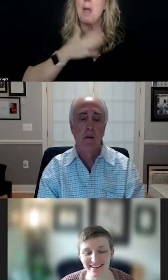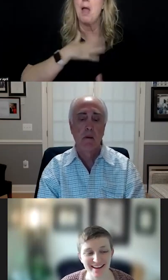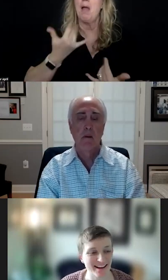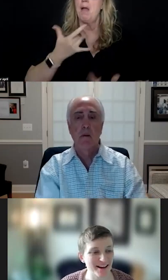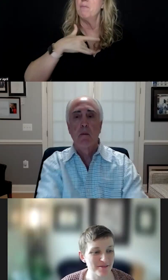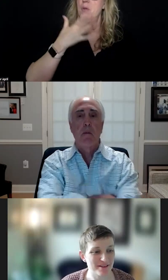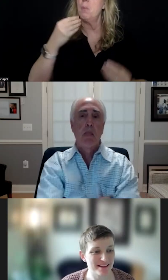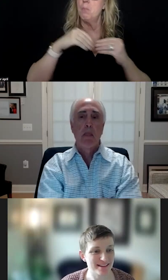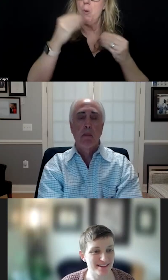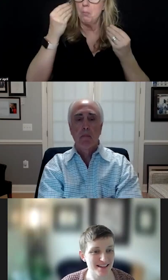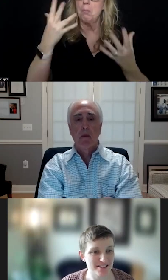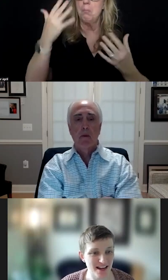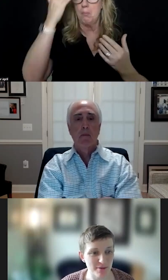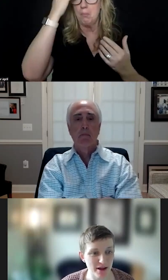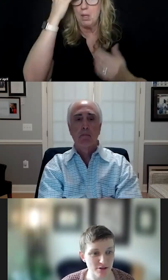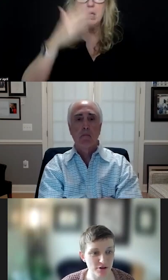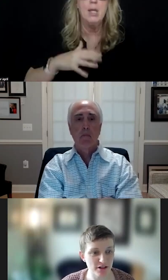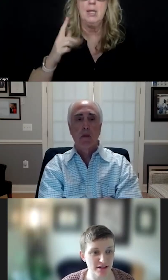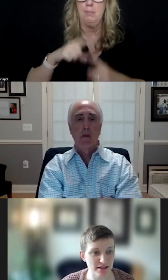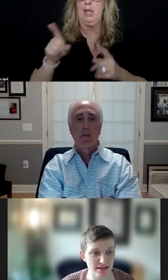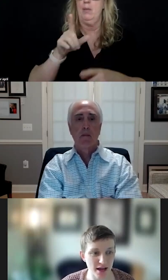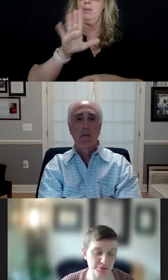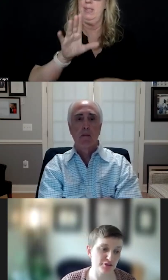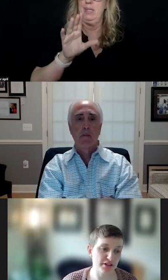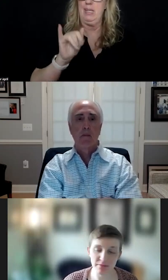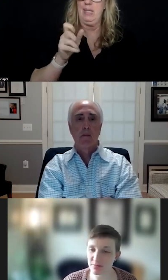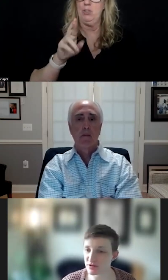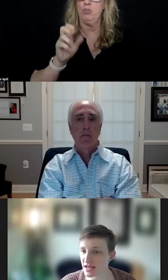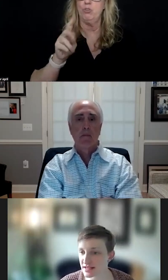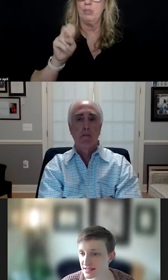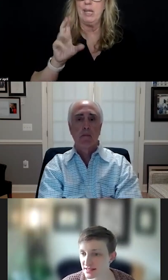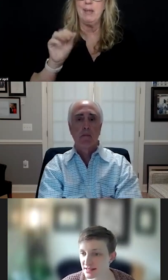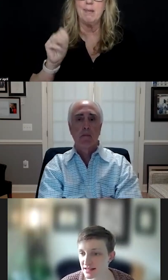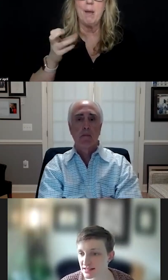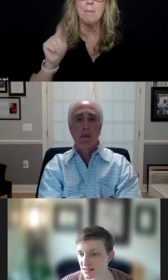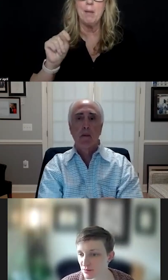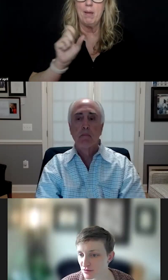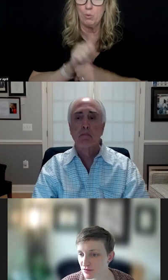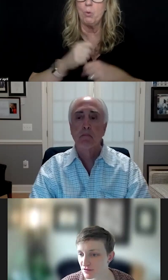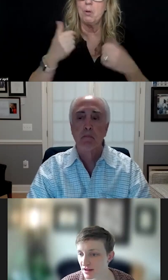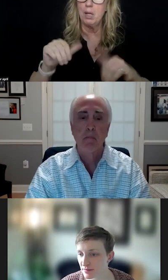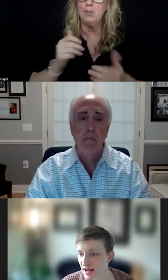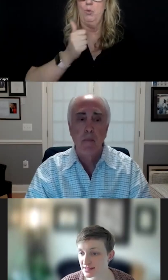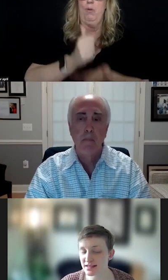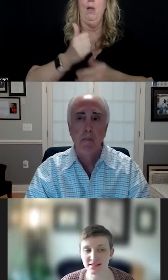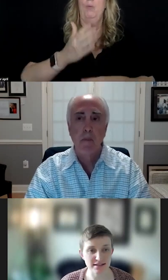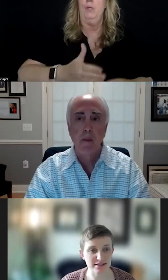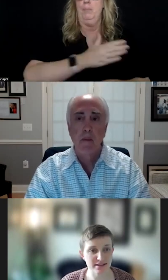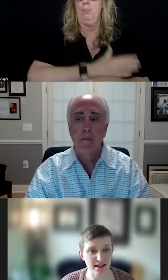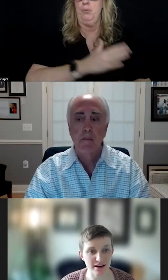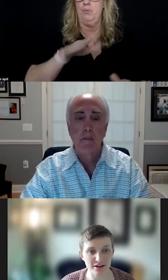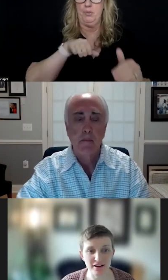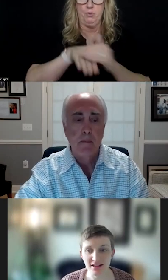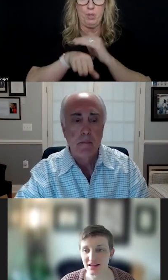about the Interstate Compact work and the opportunity it may present to improve access